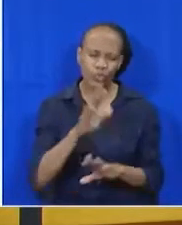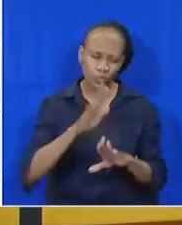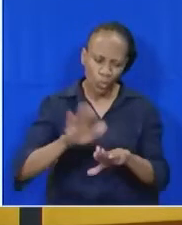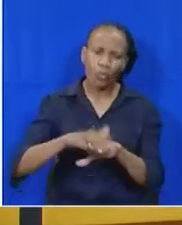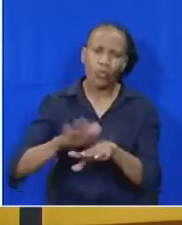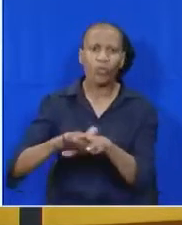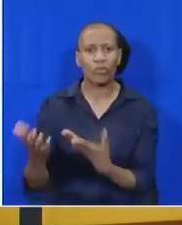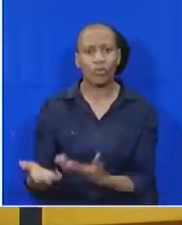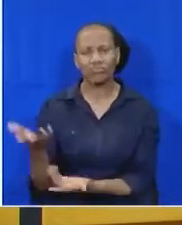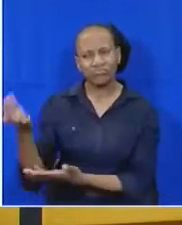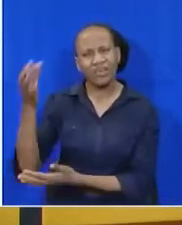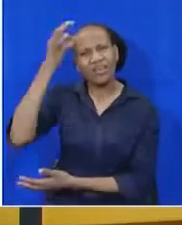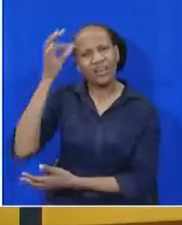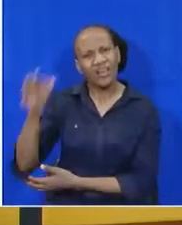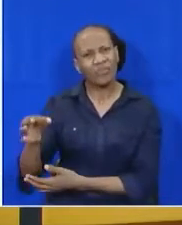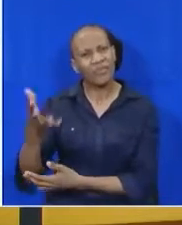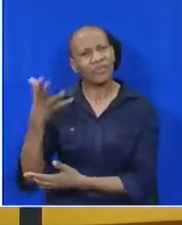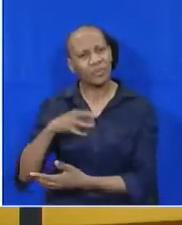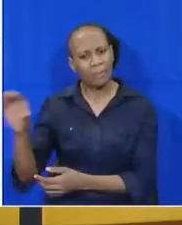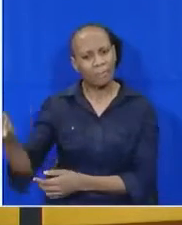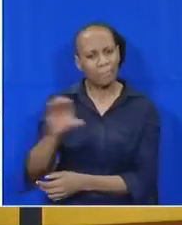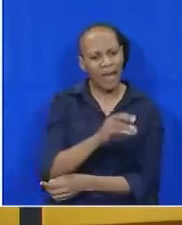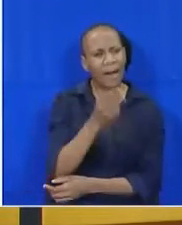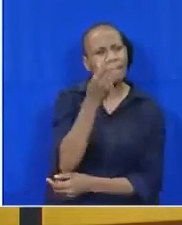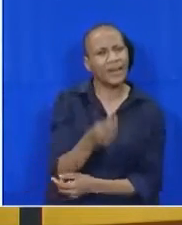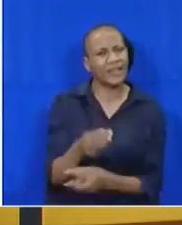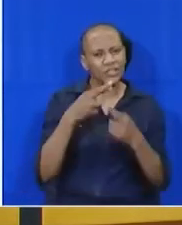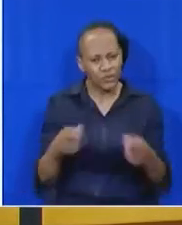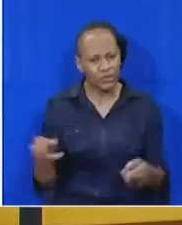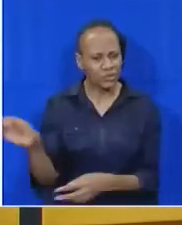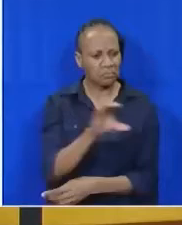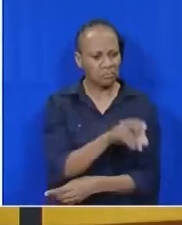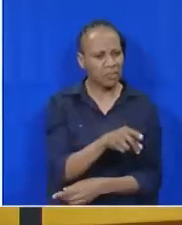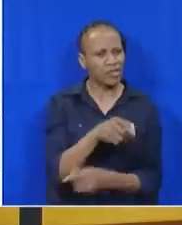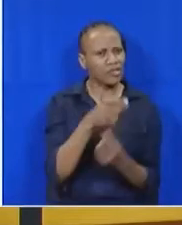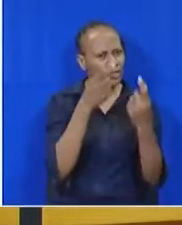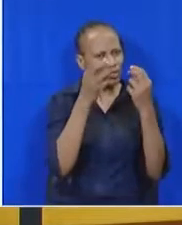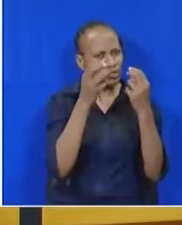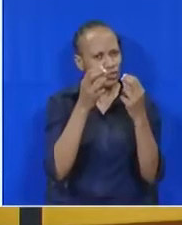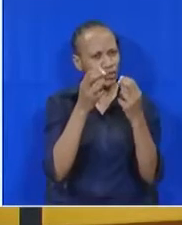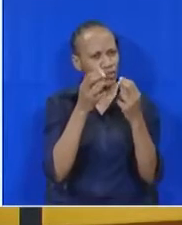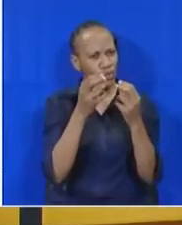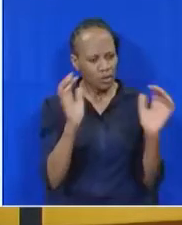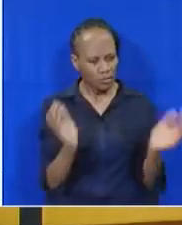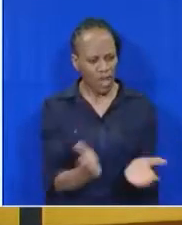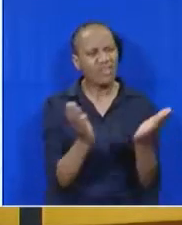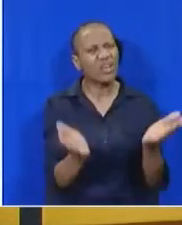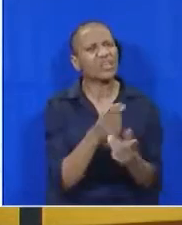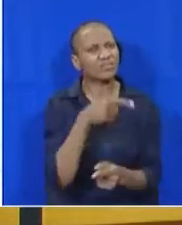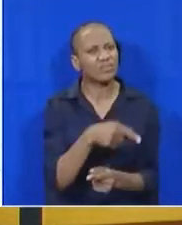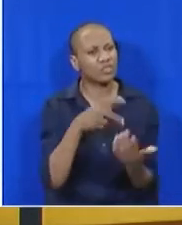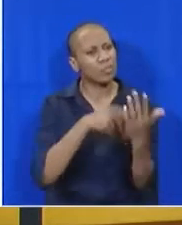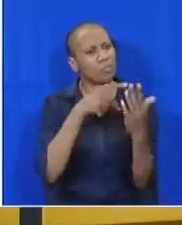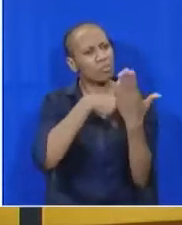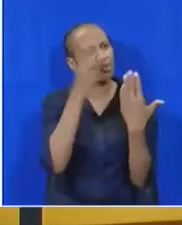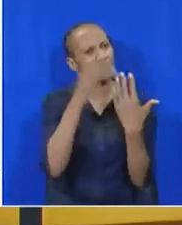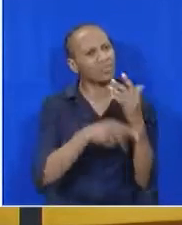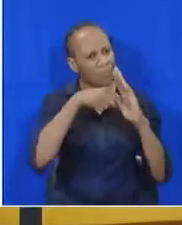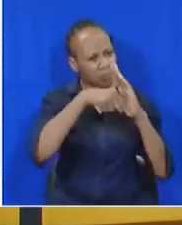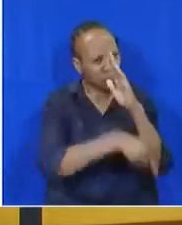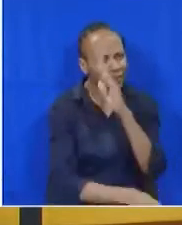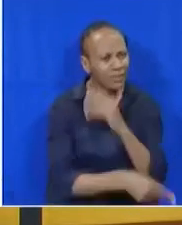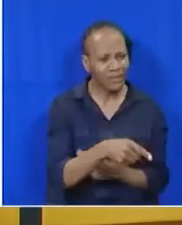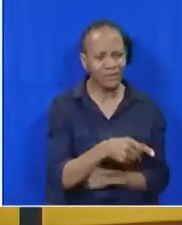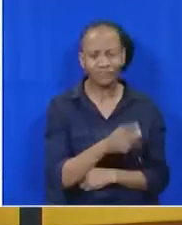government from investing in renewable sources of energy and encouraging continued reliance on fossil